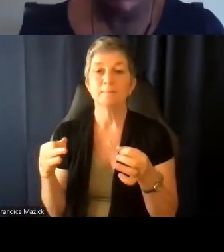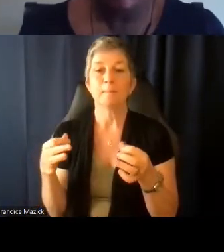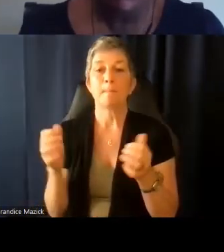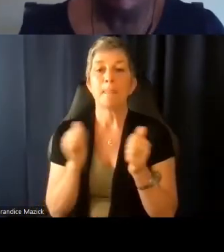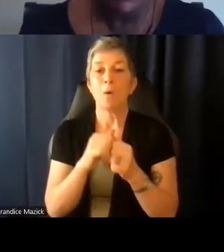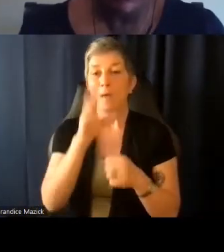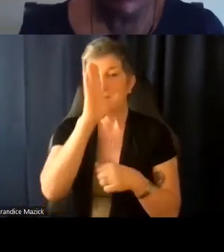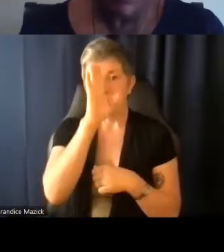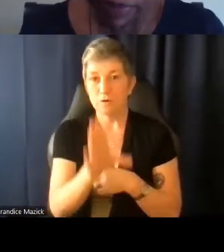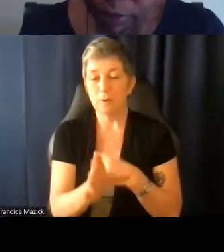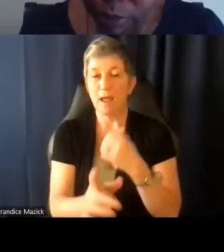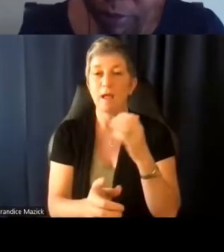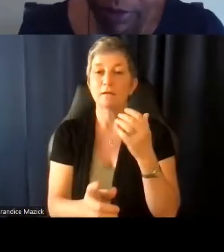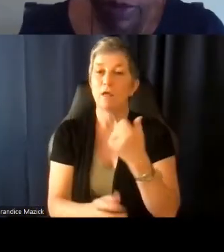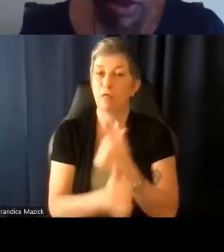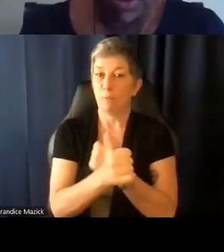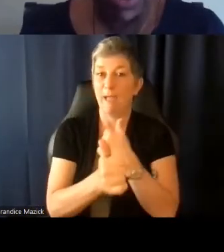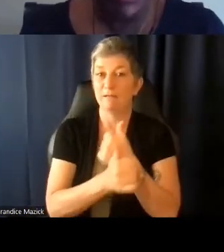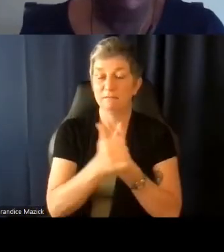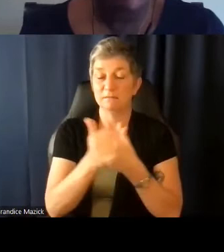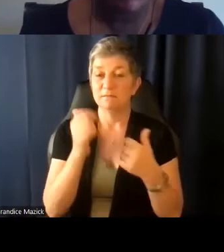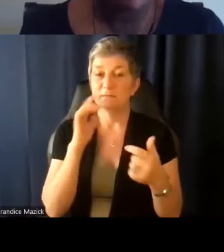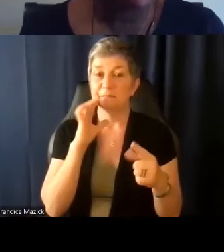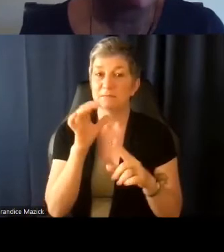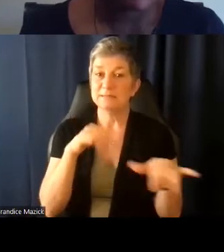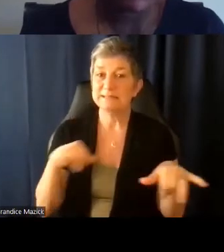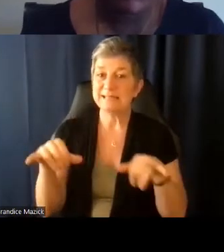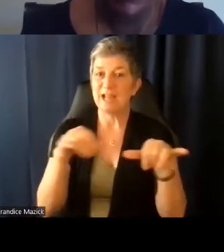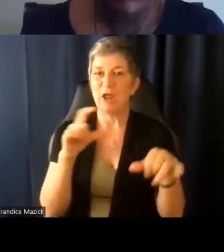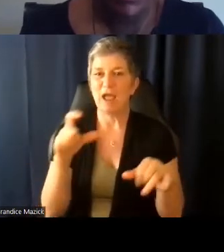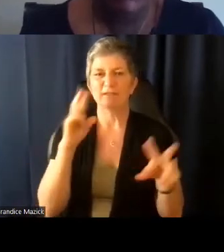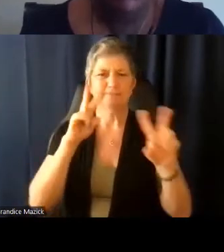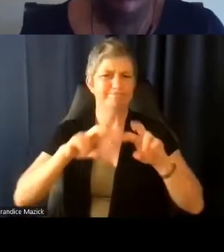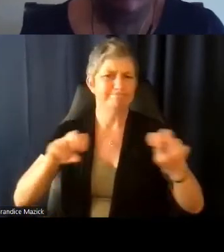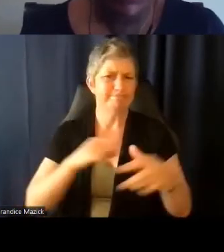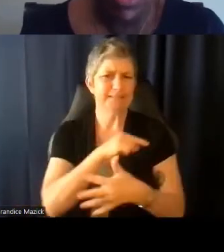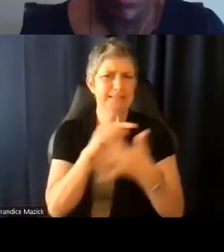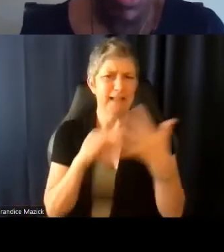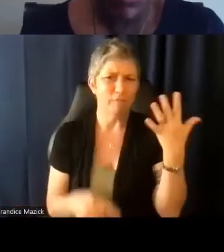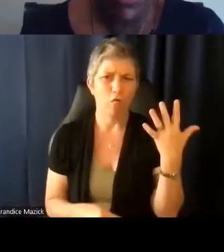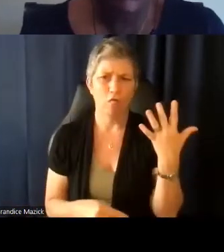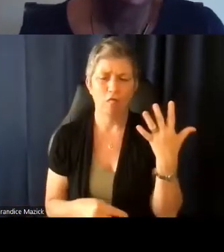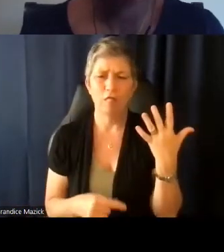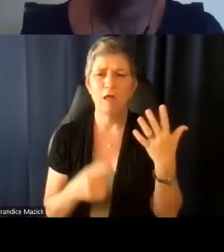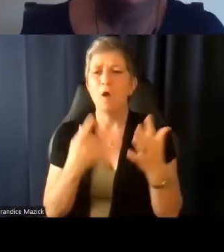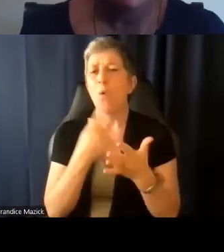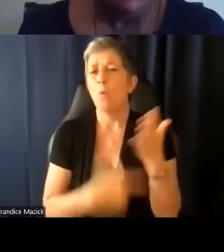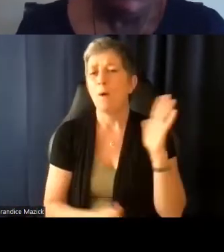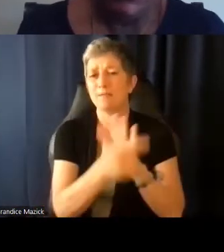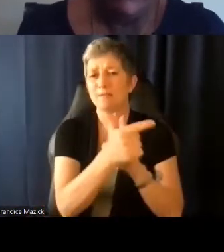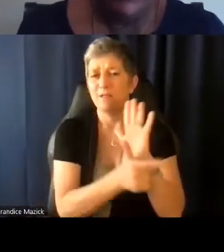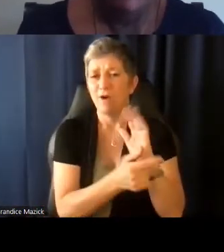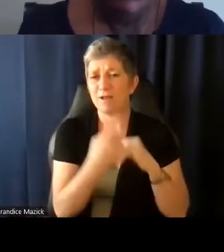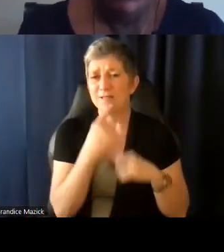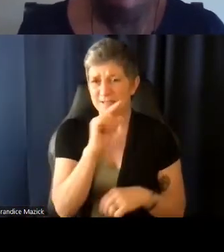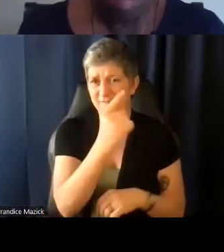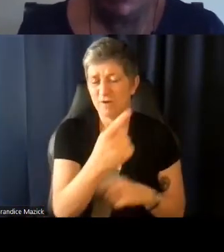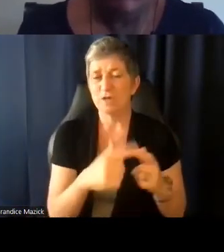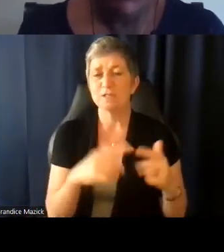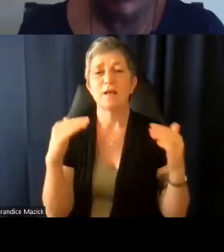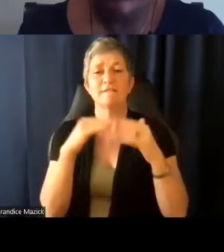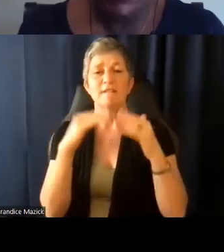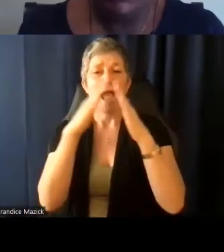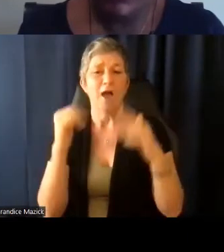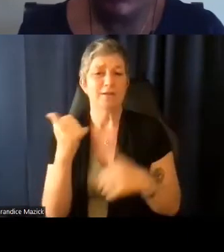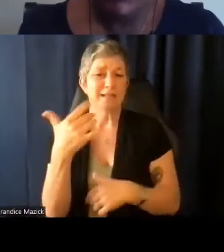direct threat standard, you kind of have to look at several factors. So let's kind of look at what the law says first. So the Fair Housing Act does